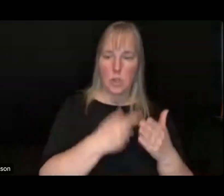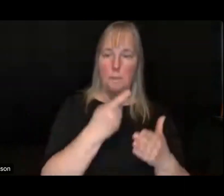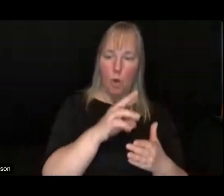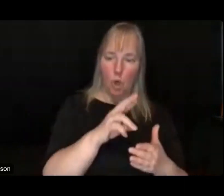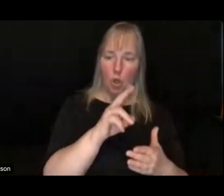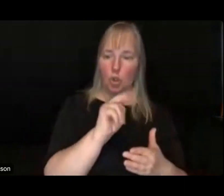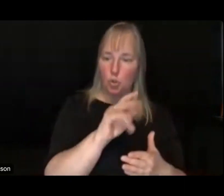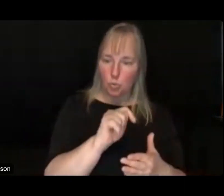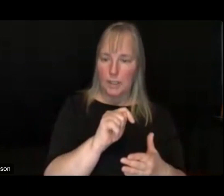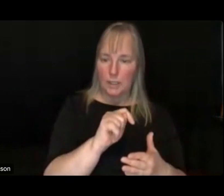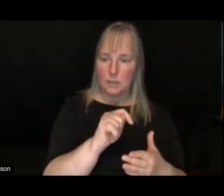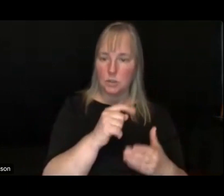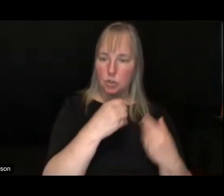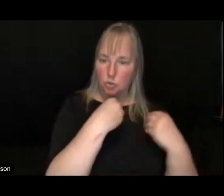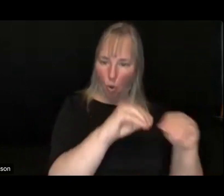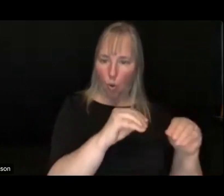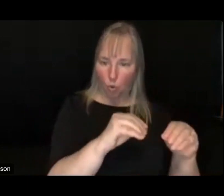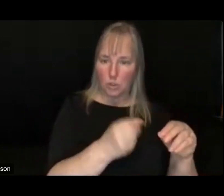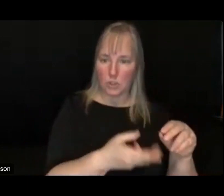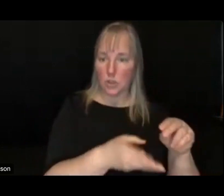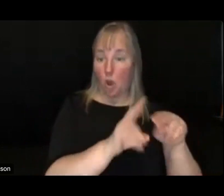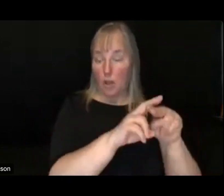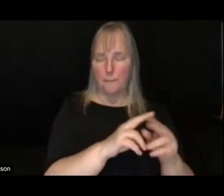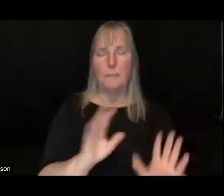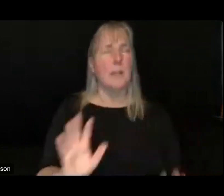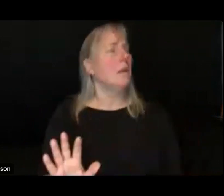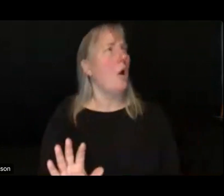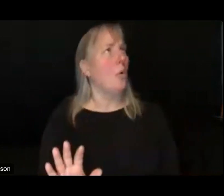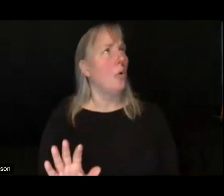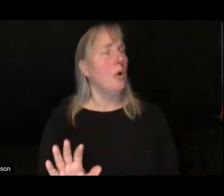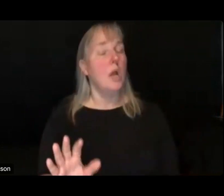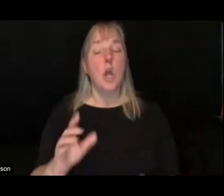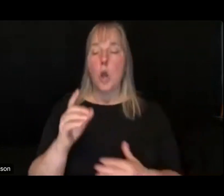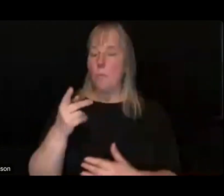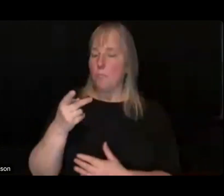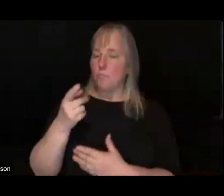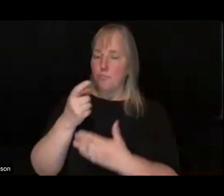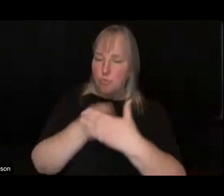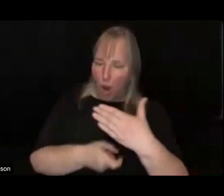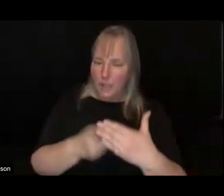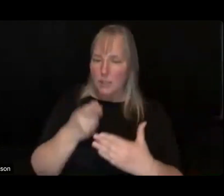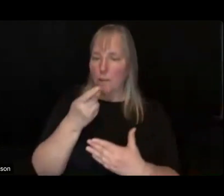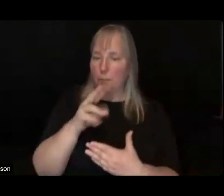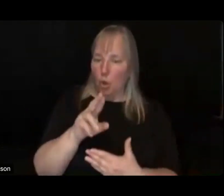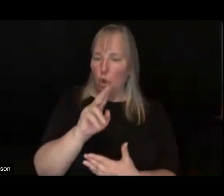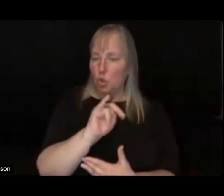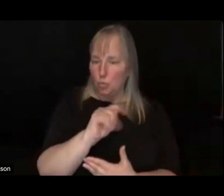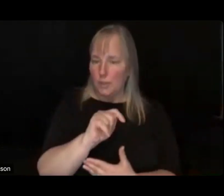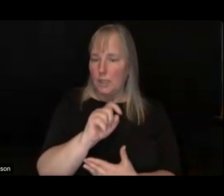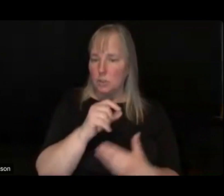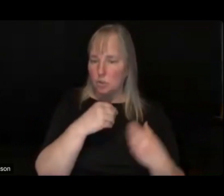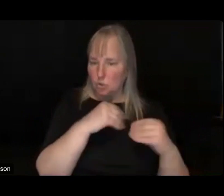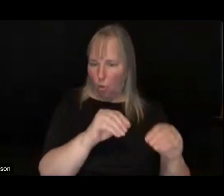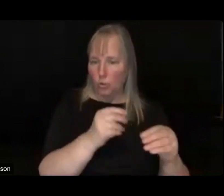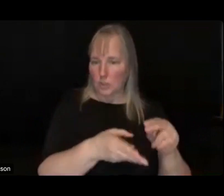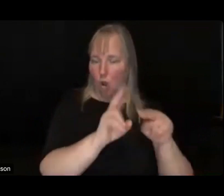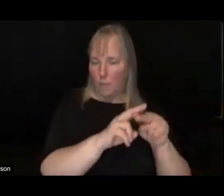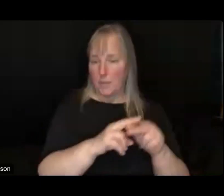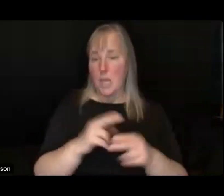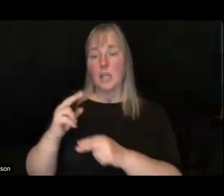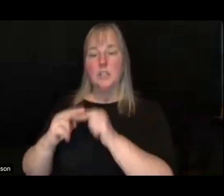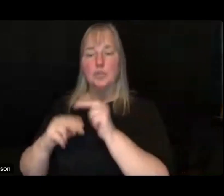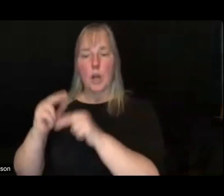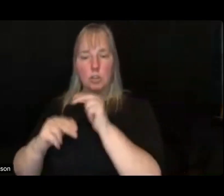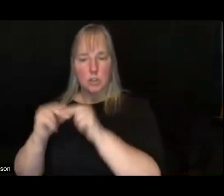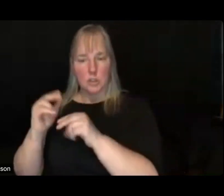up? I'm sorry, is the price per unit sold gone up? Construction cost is specifically related